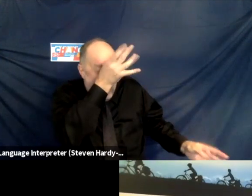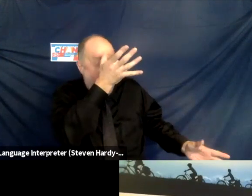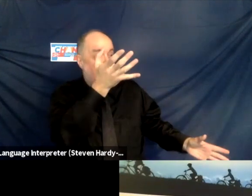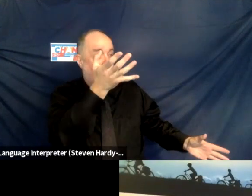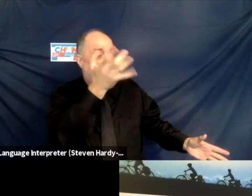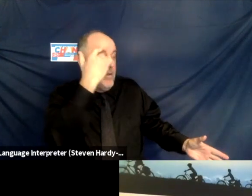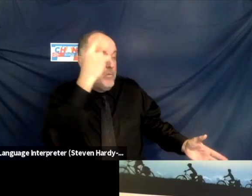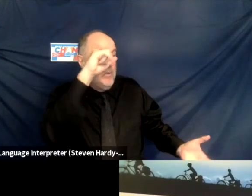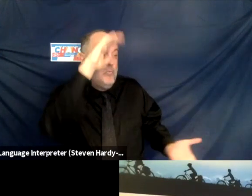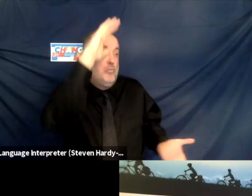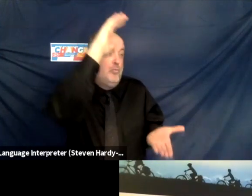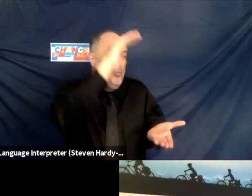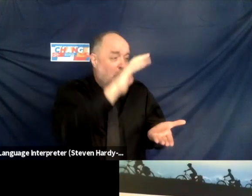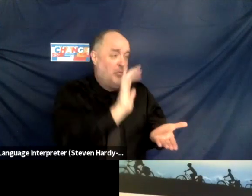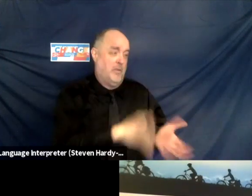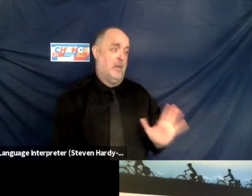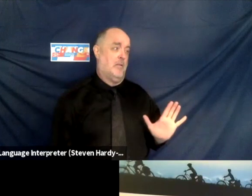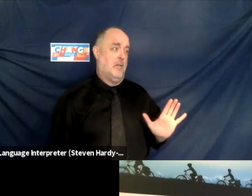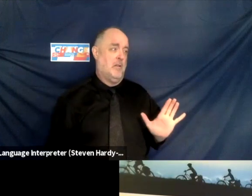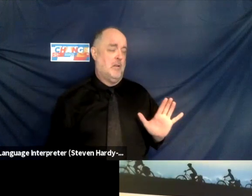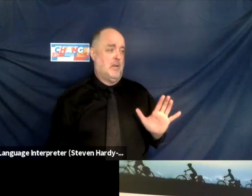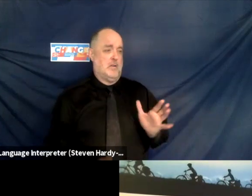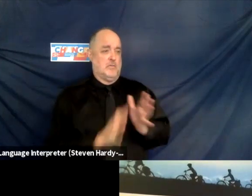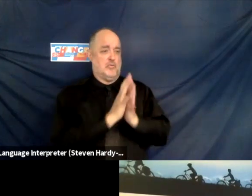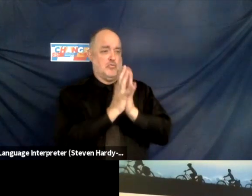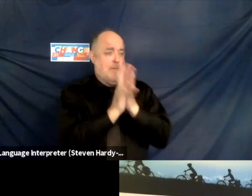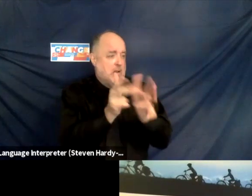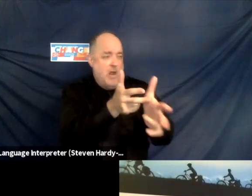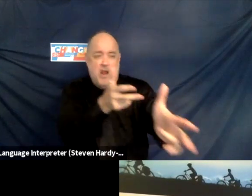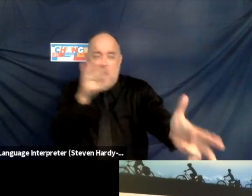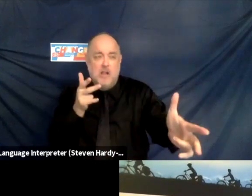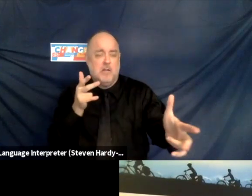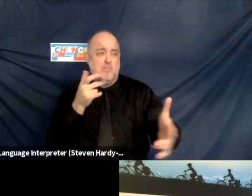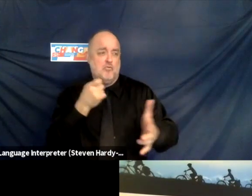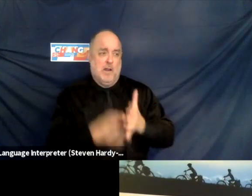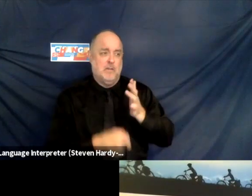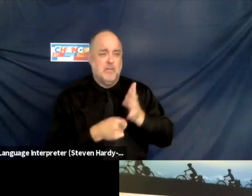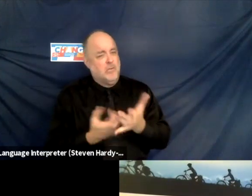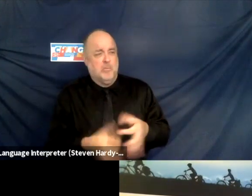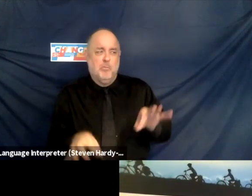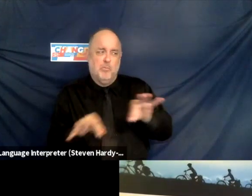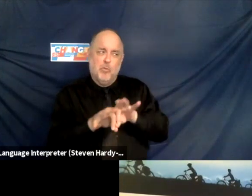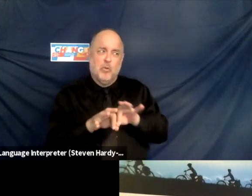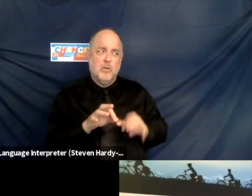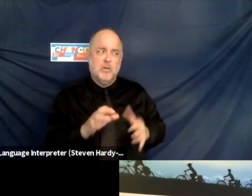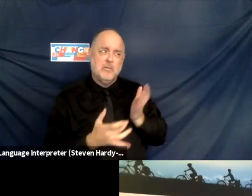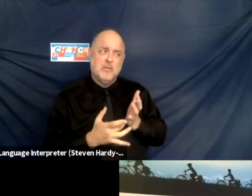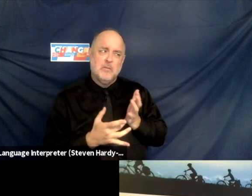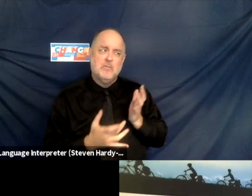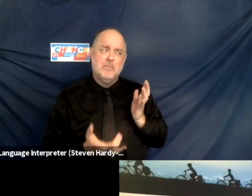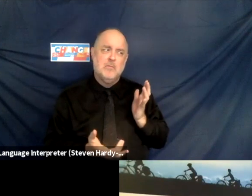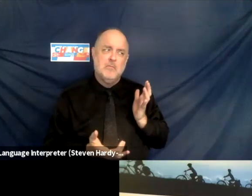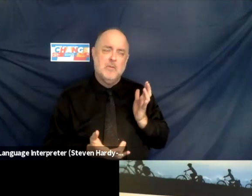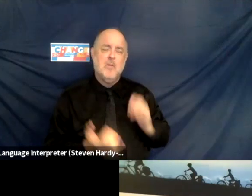And so, to me, congestion pricing is an important tool. I always say it, that if you're